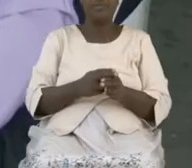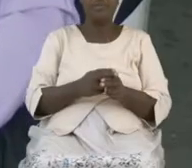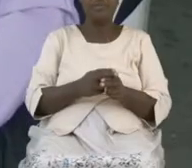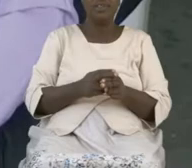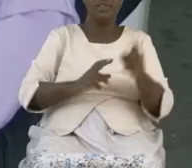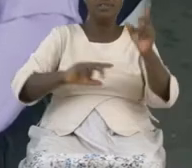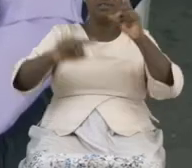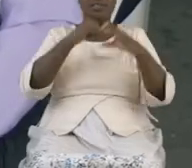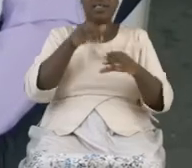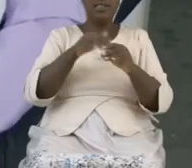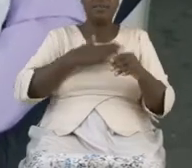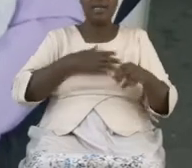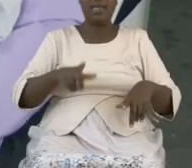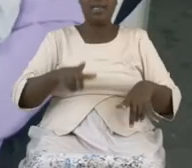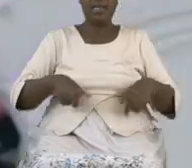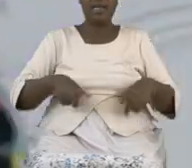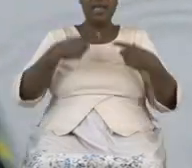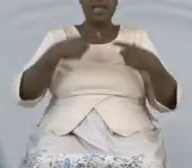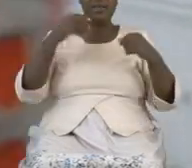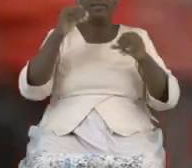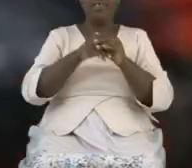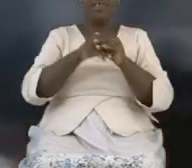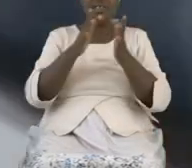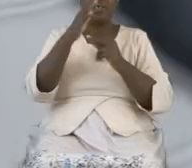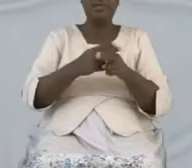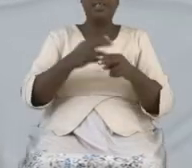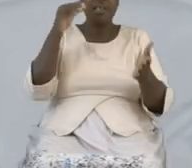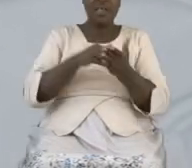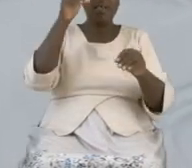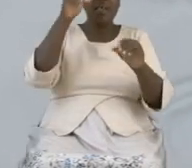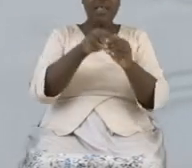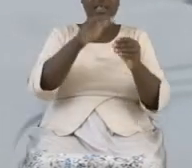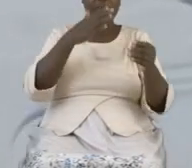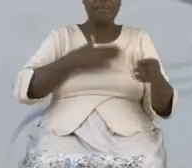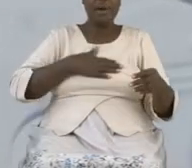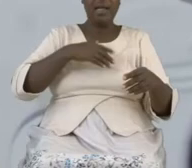name. In my life in Jesus' name.